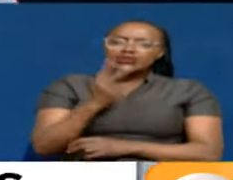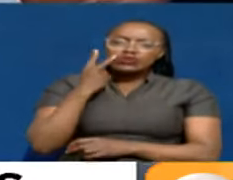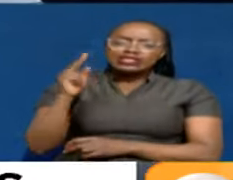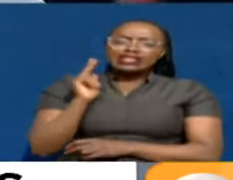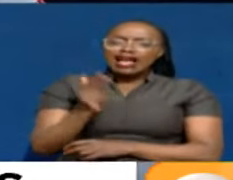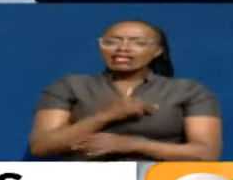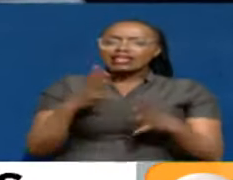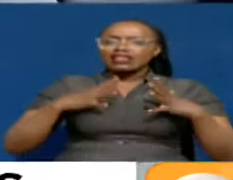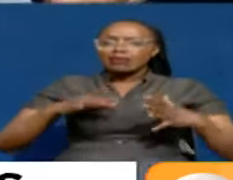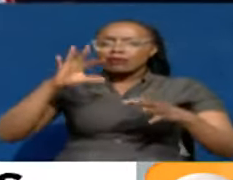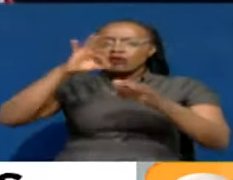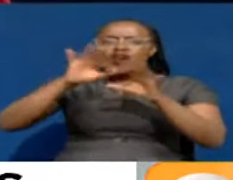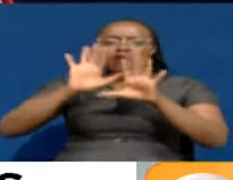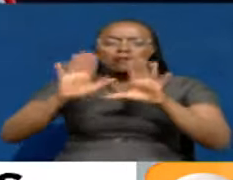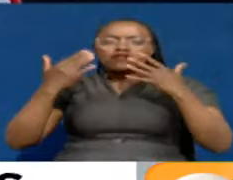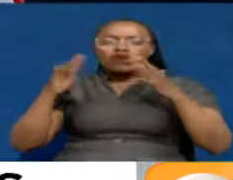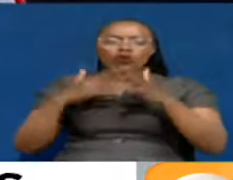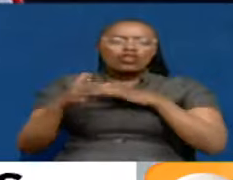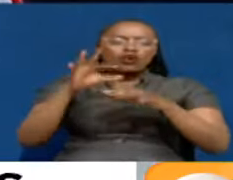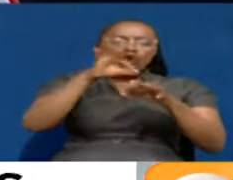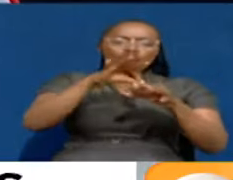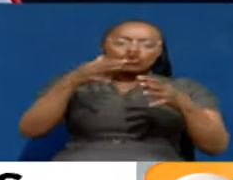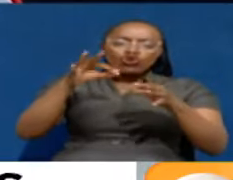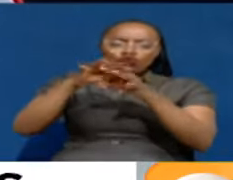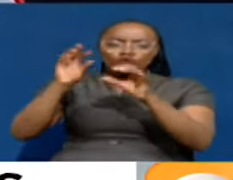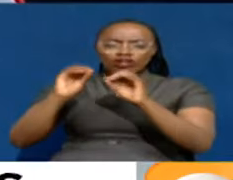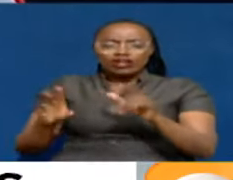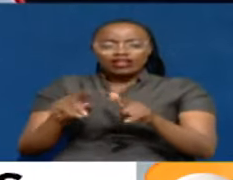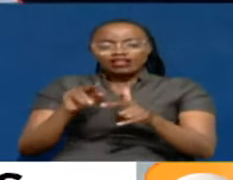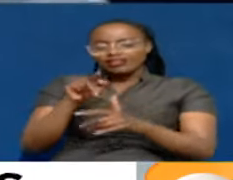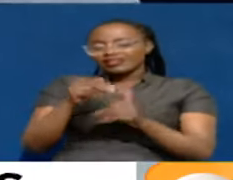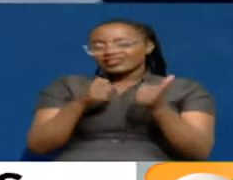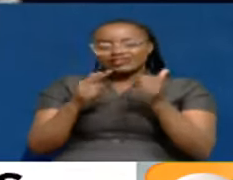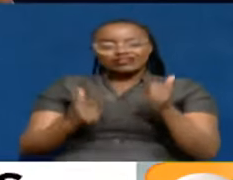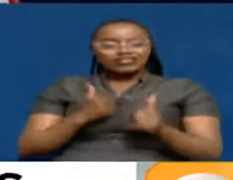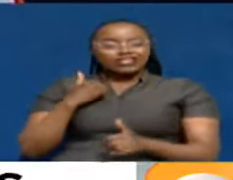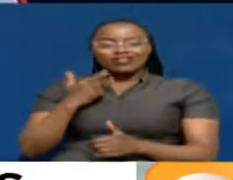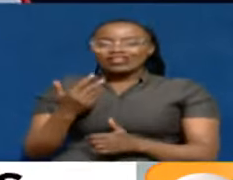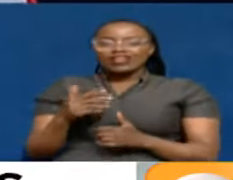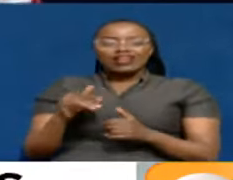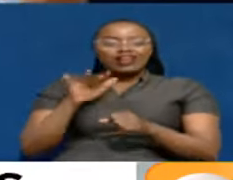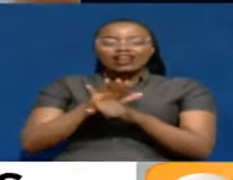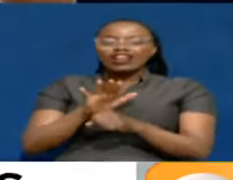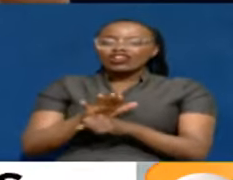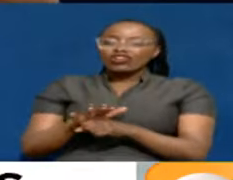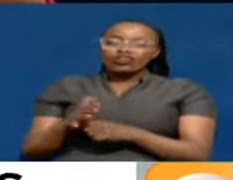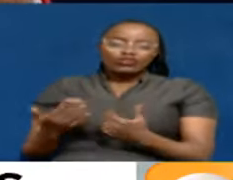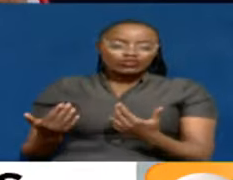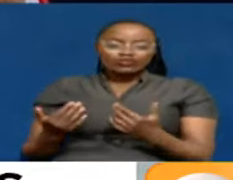see us as the people who voted for him or even if we didn't. So for me these visits, I think there's too much fanfare